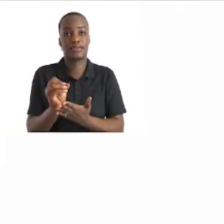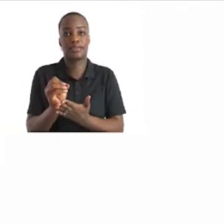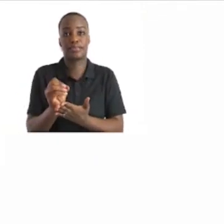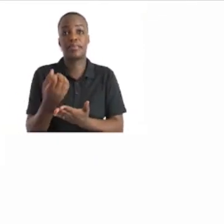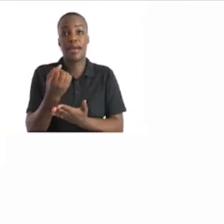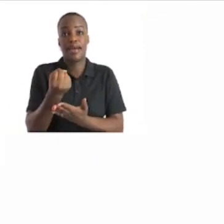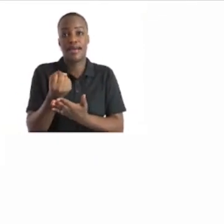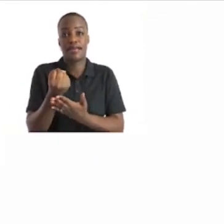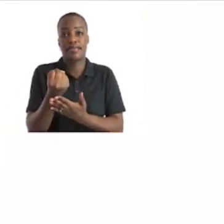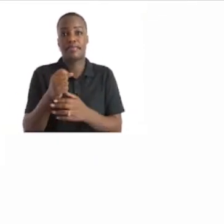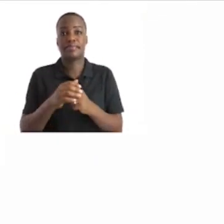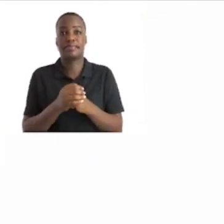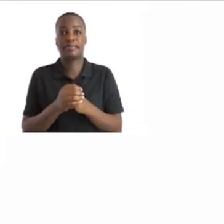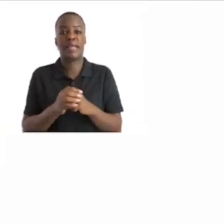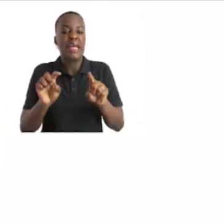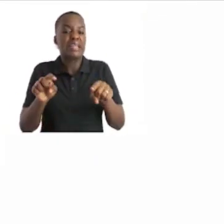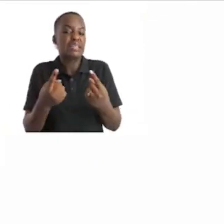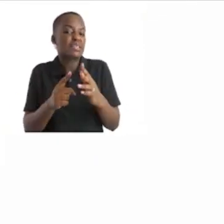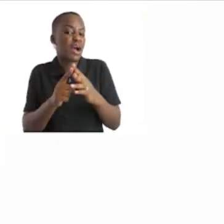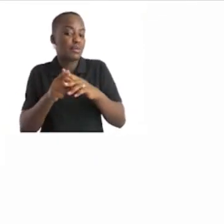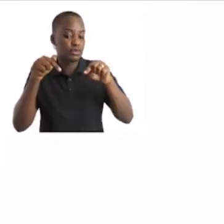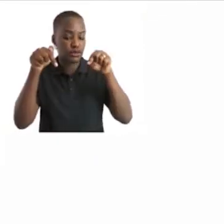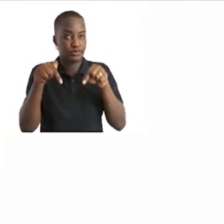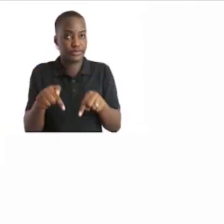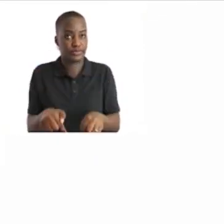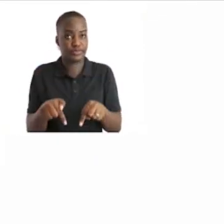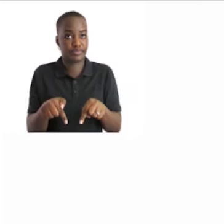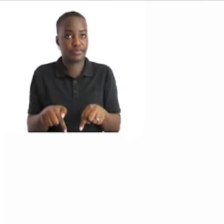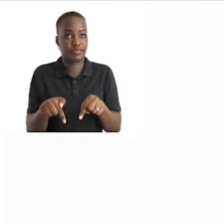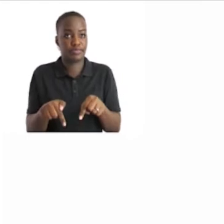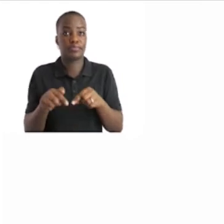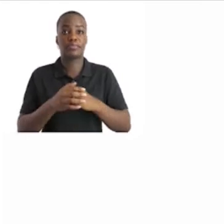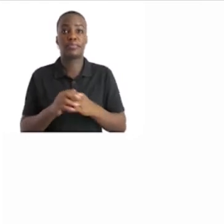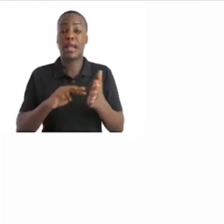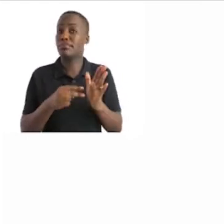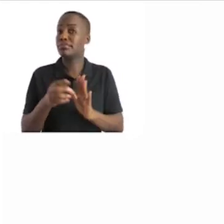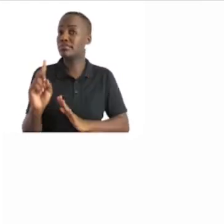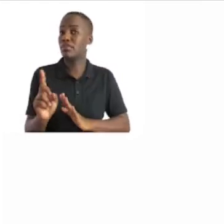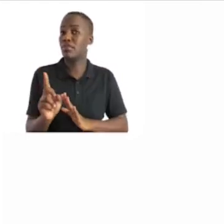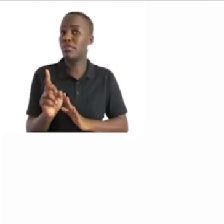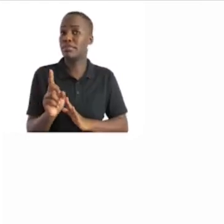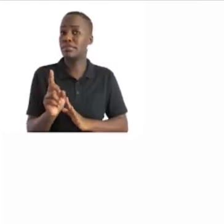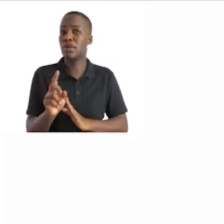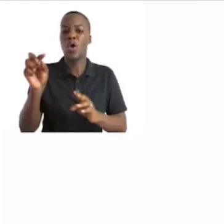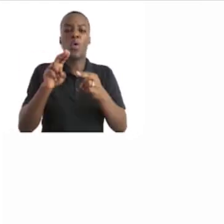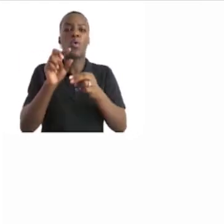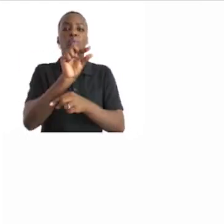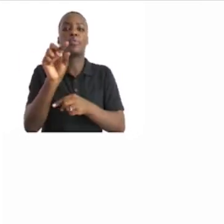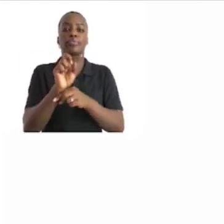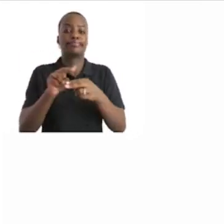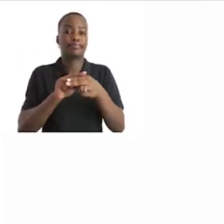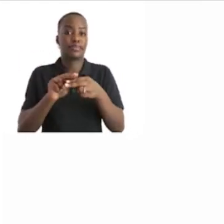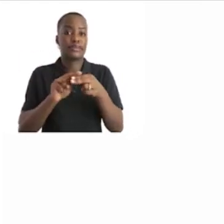page 10, we have simple present tense. Now this means that the words we are going to